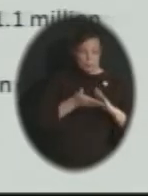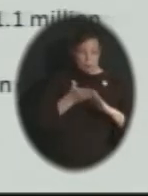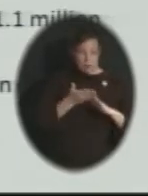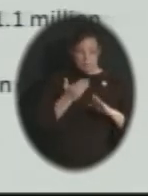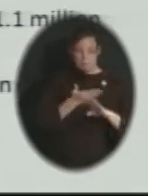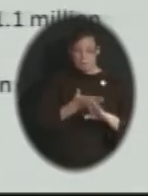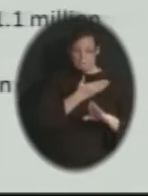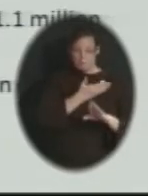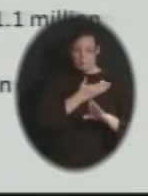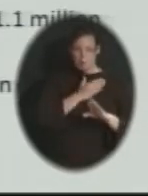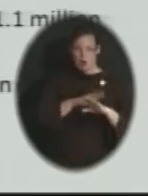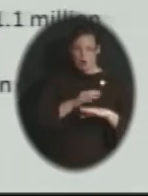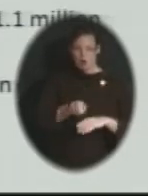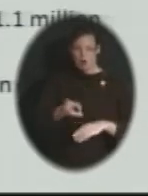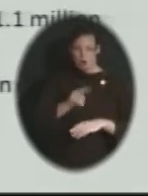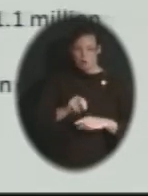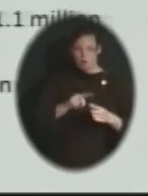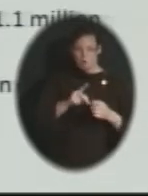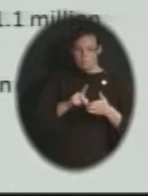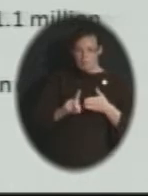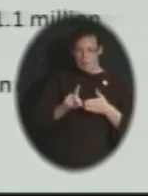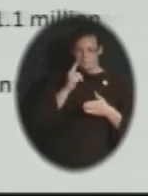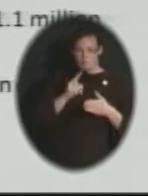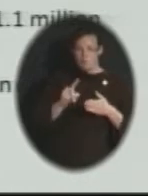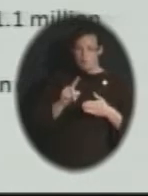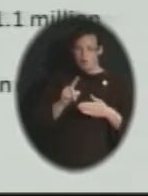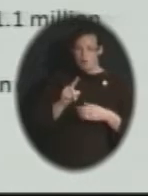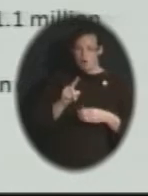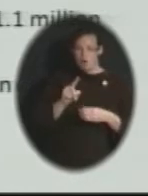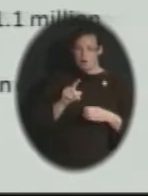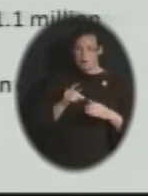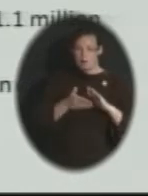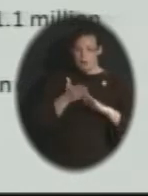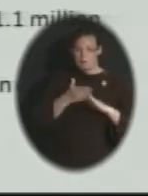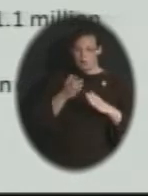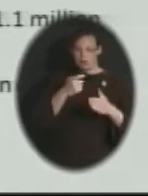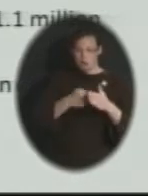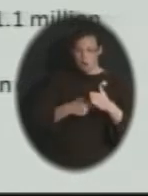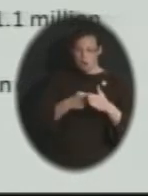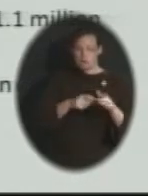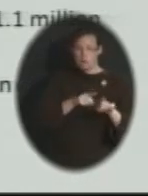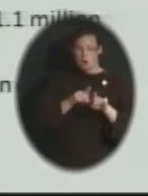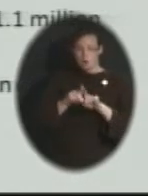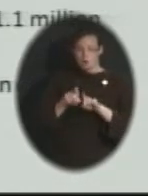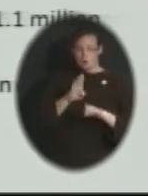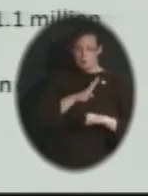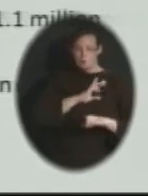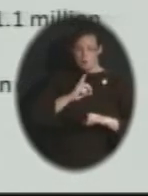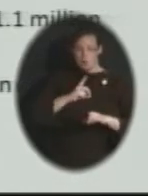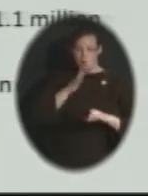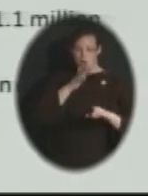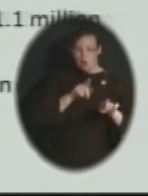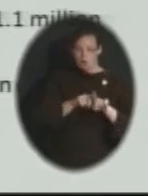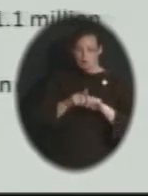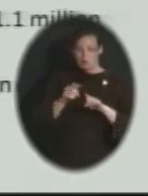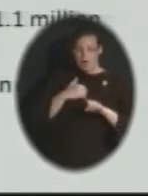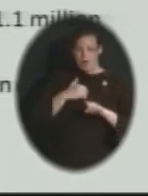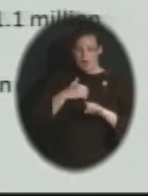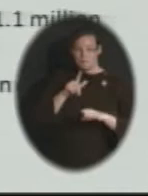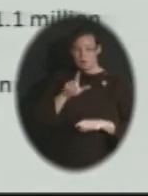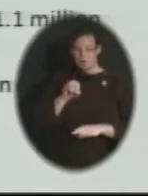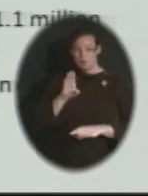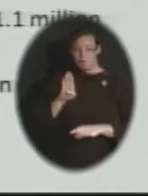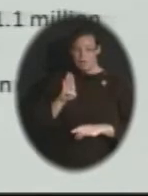we're on our own to pay for the operational costs. The board will also have additional LOB authority of